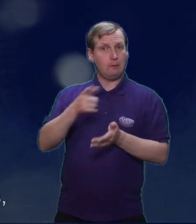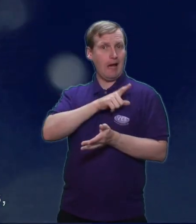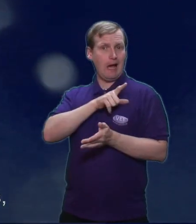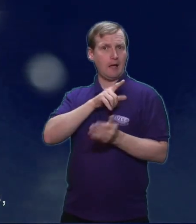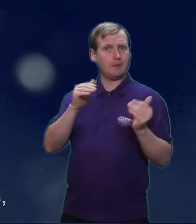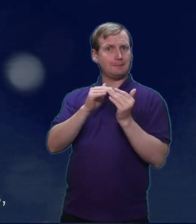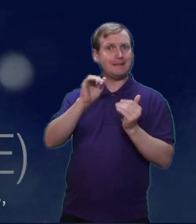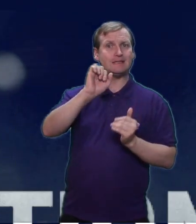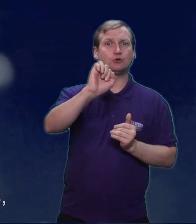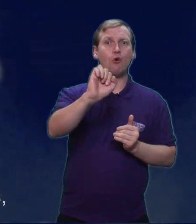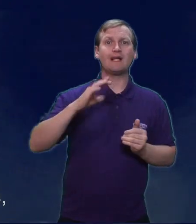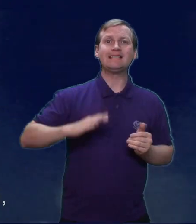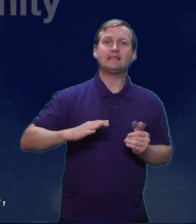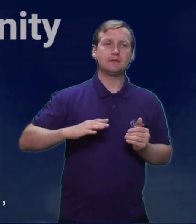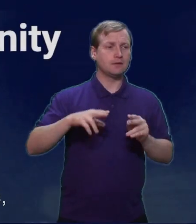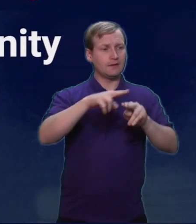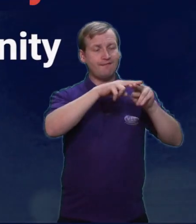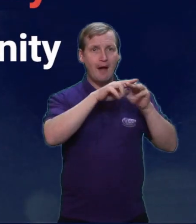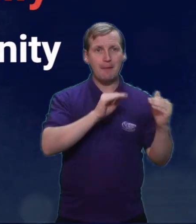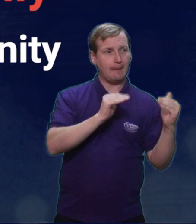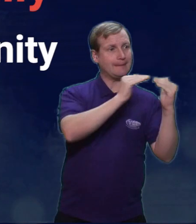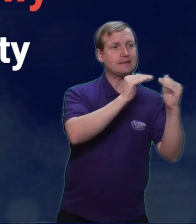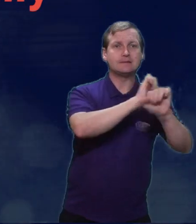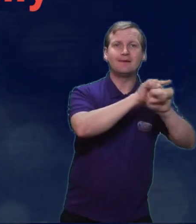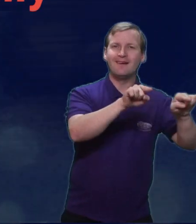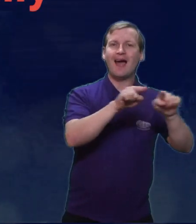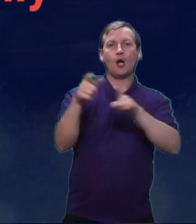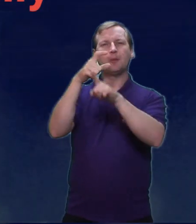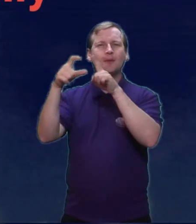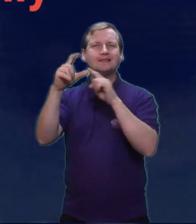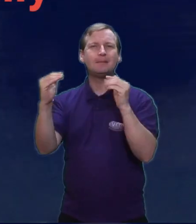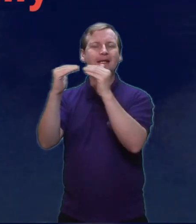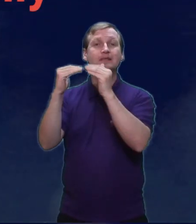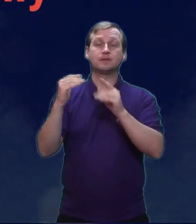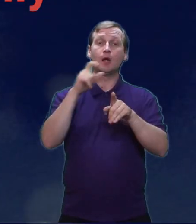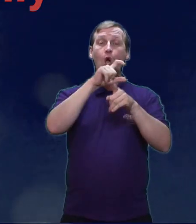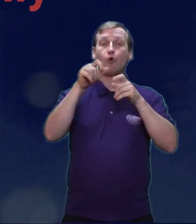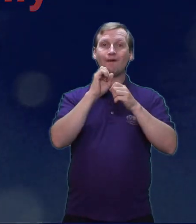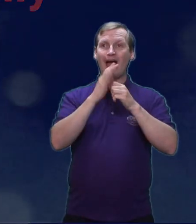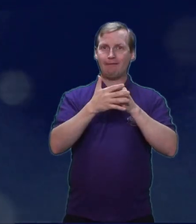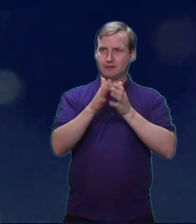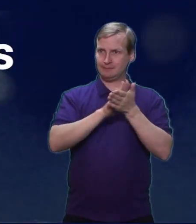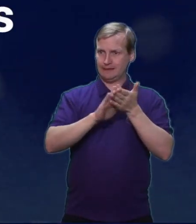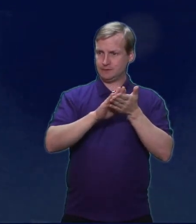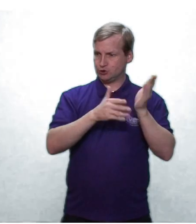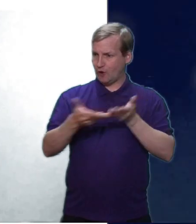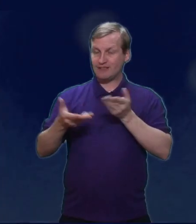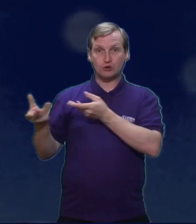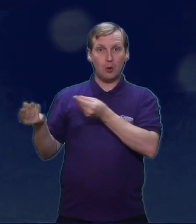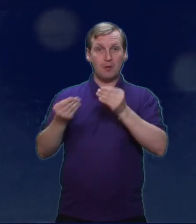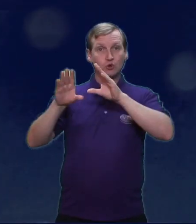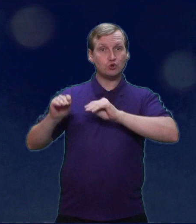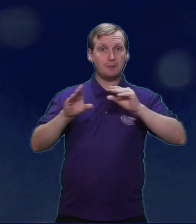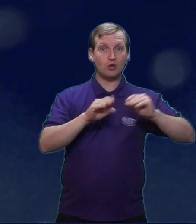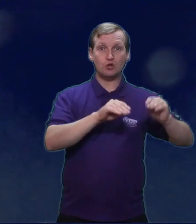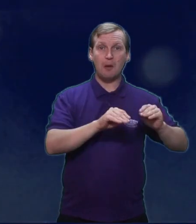services so they meet your needs, the needs of your family and your community. Coronavirus stopped some